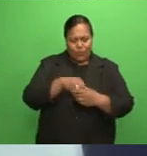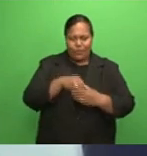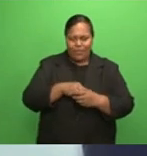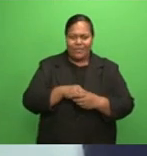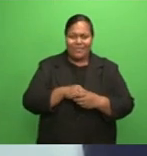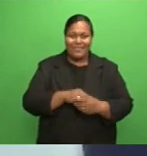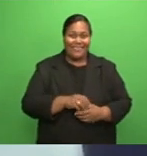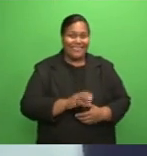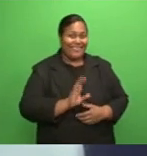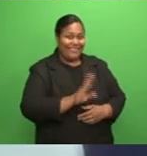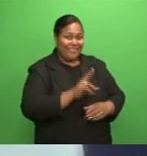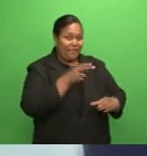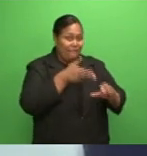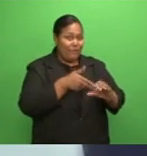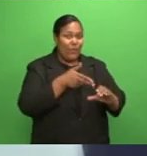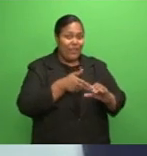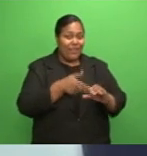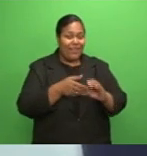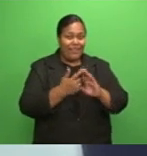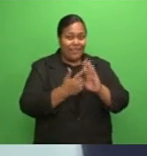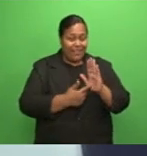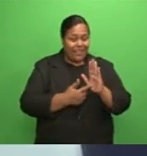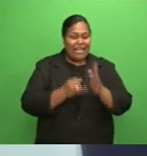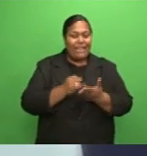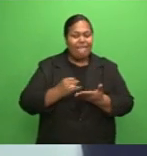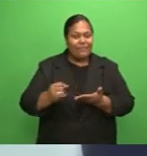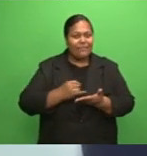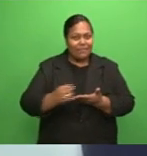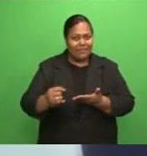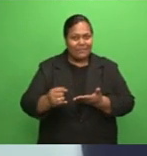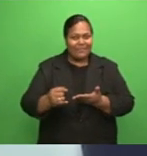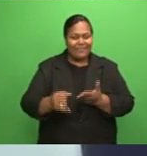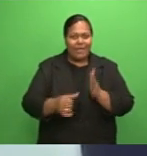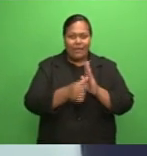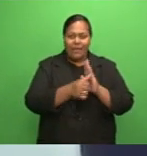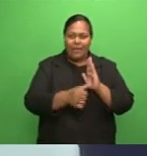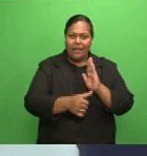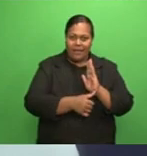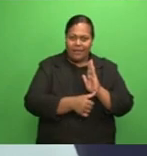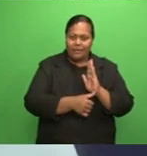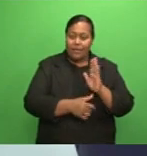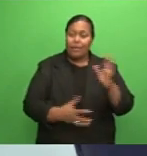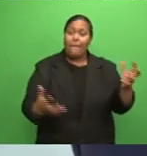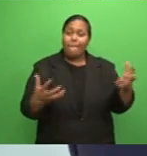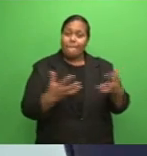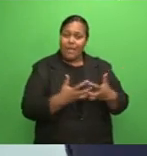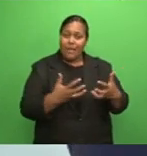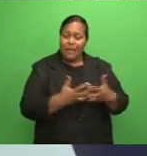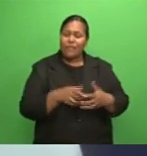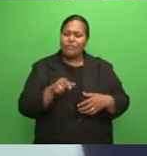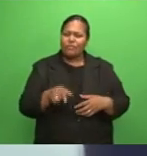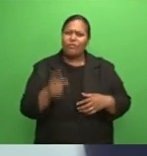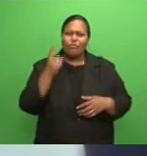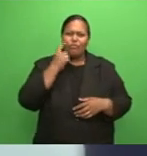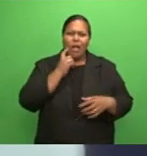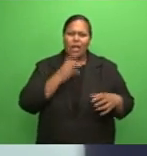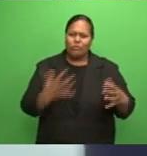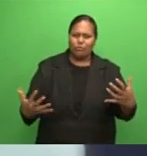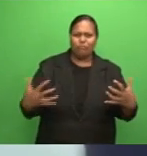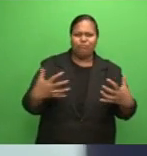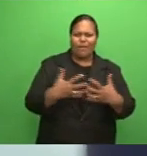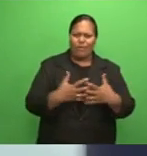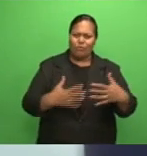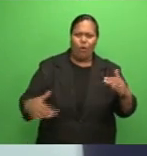Investment Act. And the new Investment Act will, once in place, will allow for streamlining of a number of processes